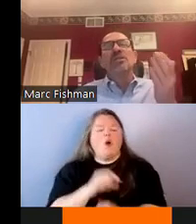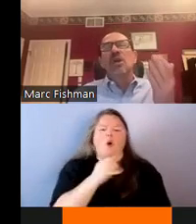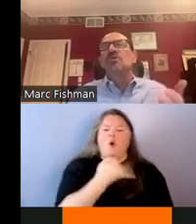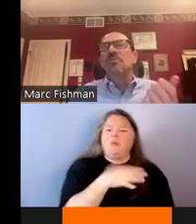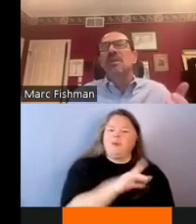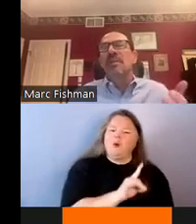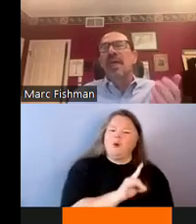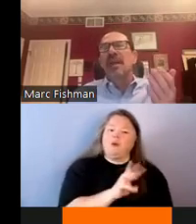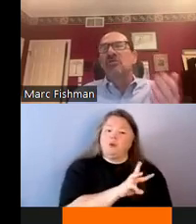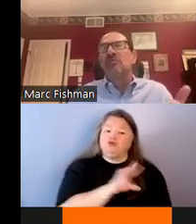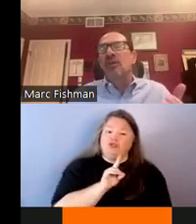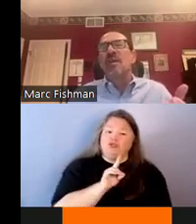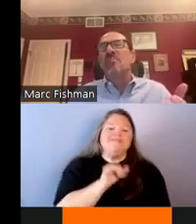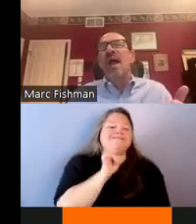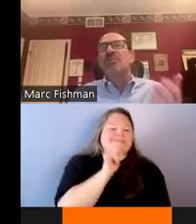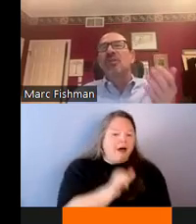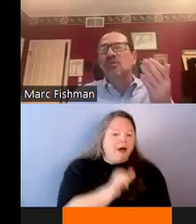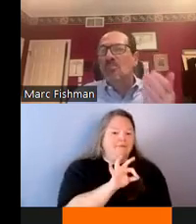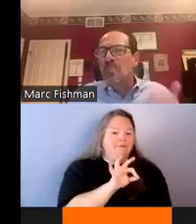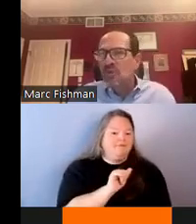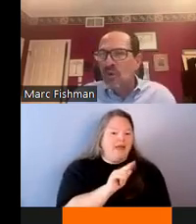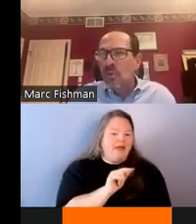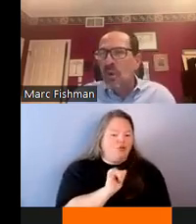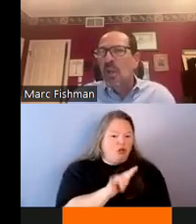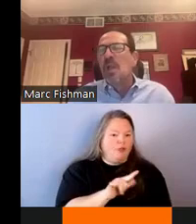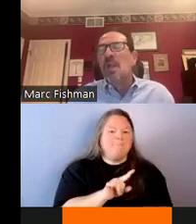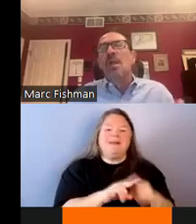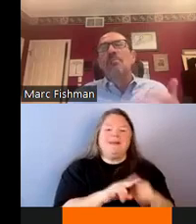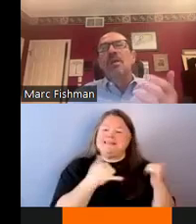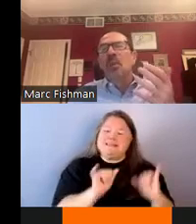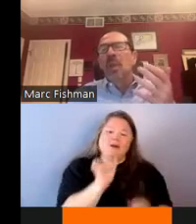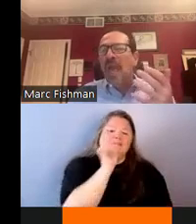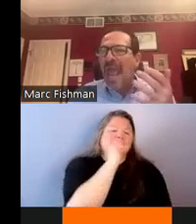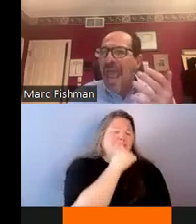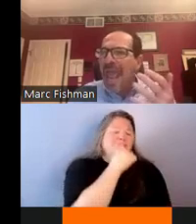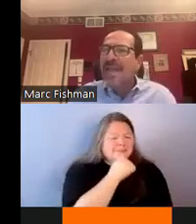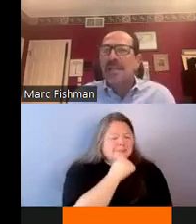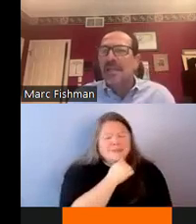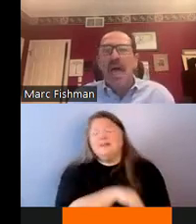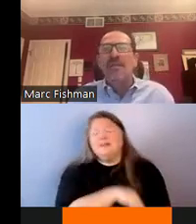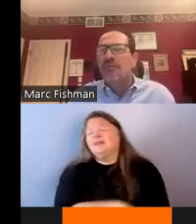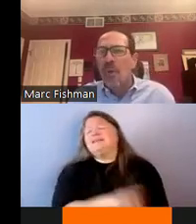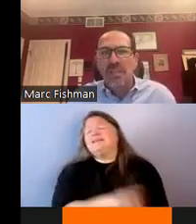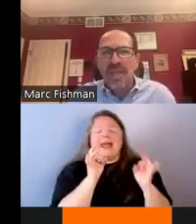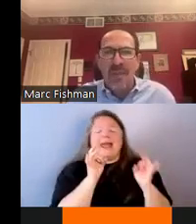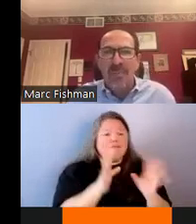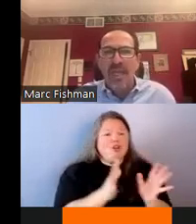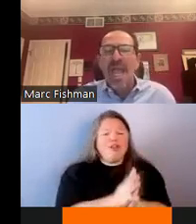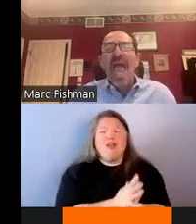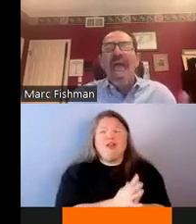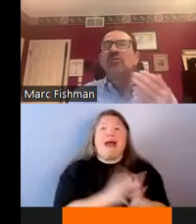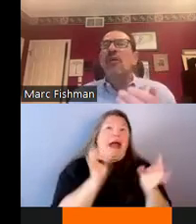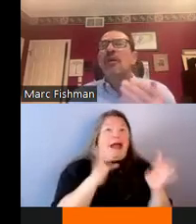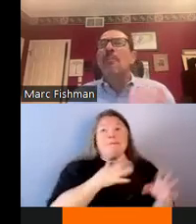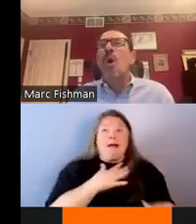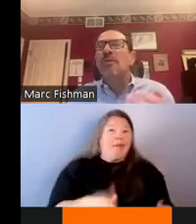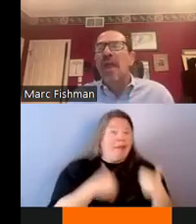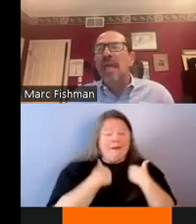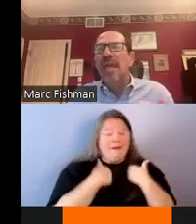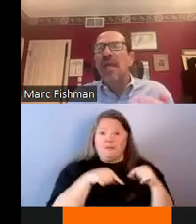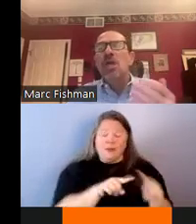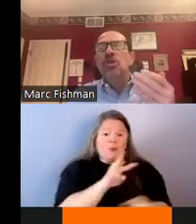fatal, it doesn't mean that it isn't very impactful. It's miserable. People hate life when it's happening, and it's